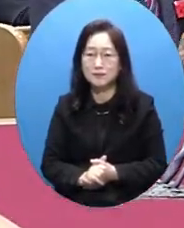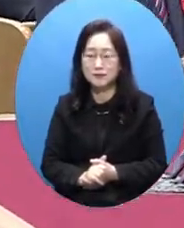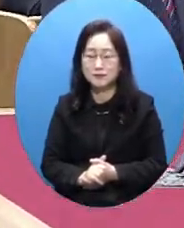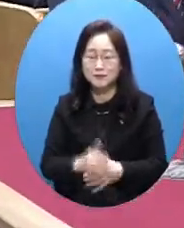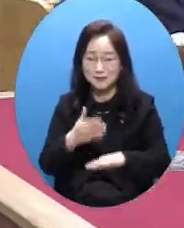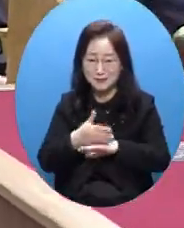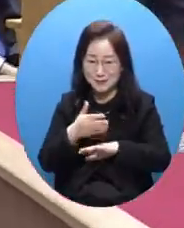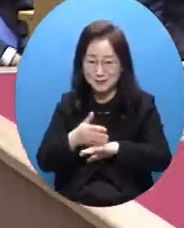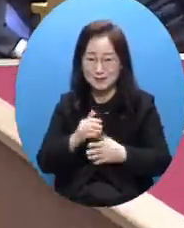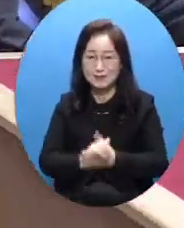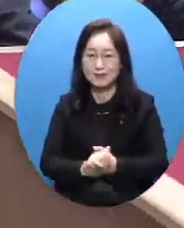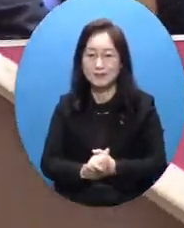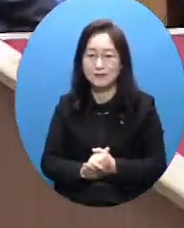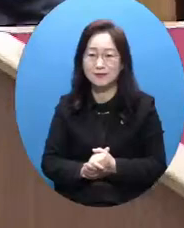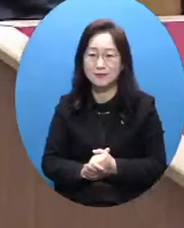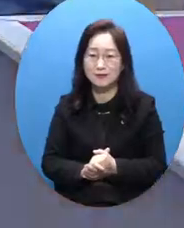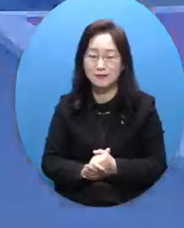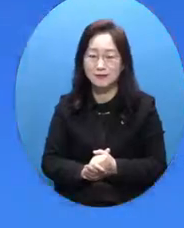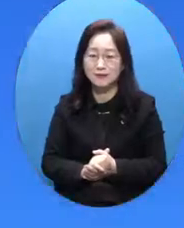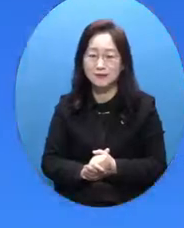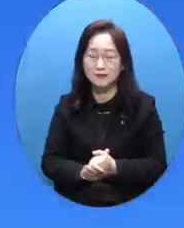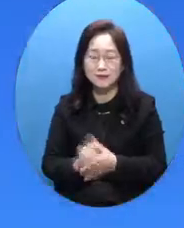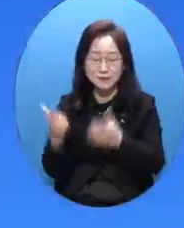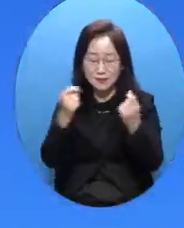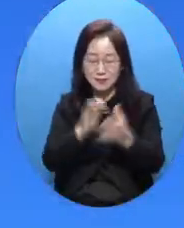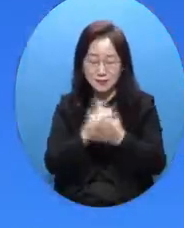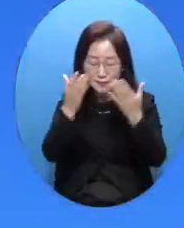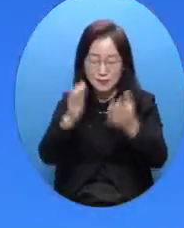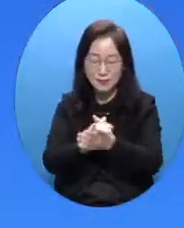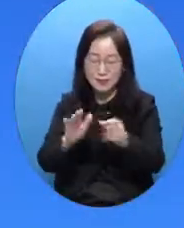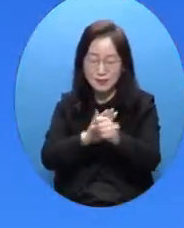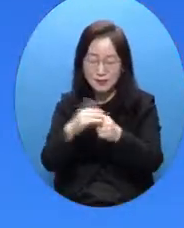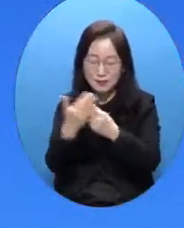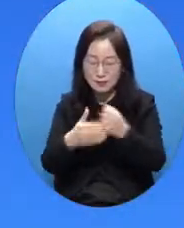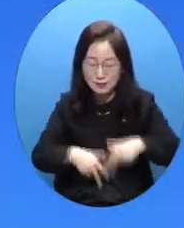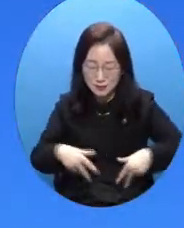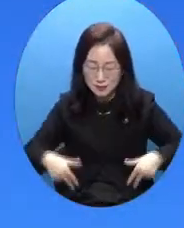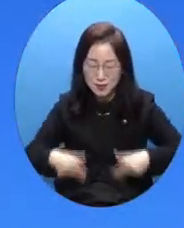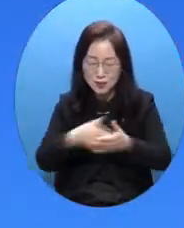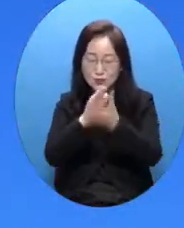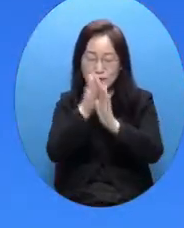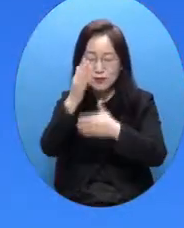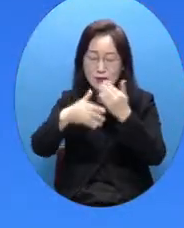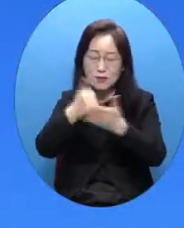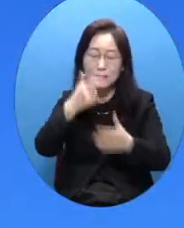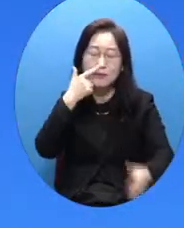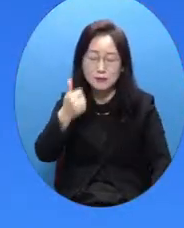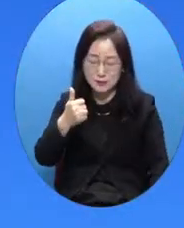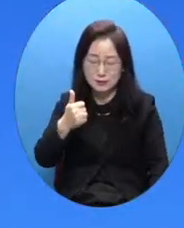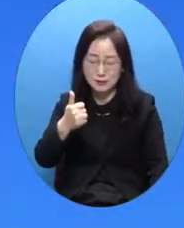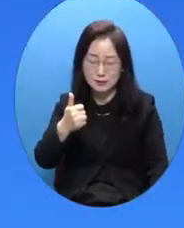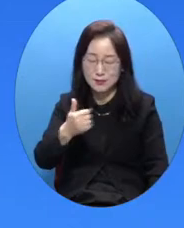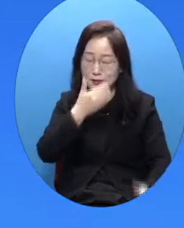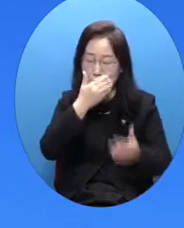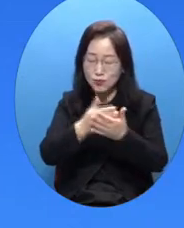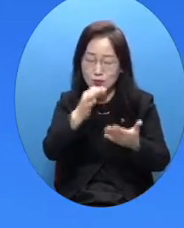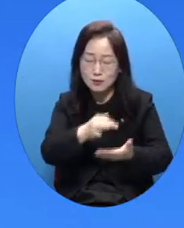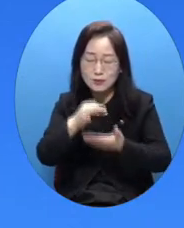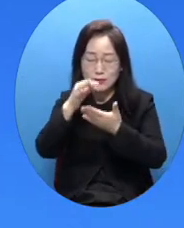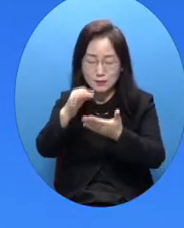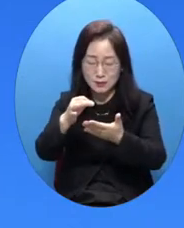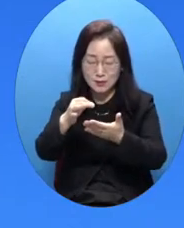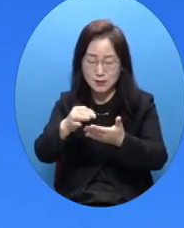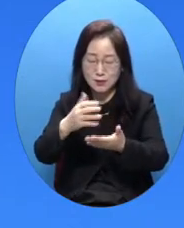you babysitted thank you let us all pray dear heavenly father with full of love and grace